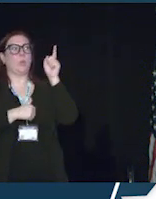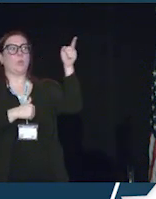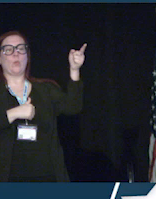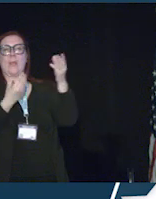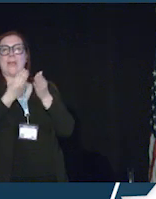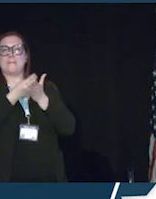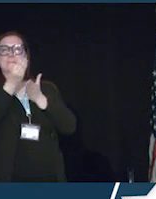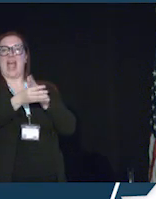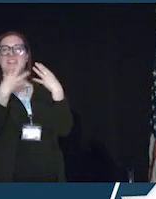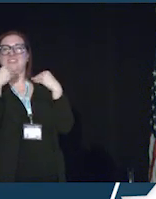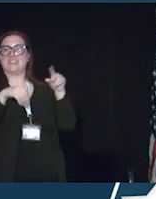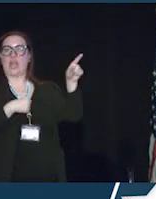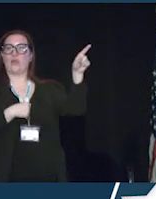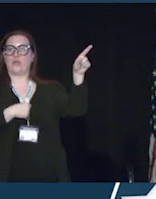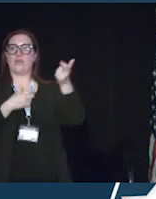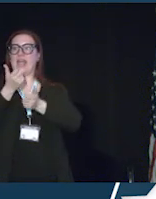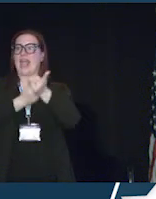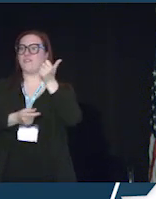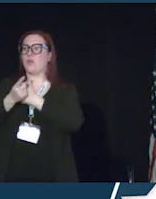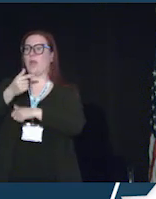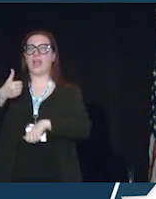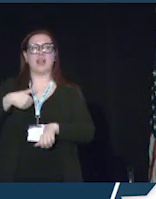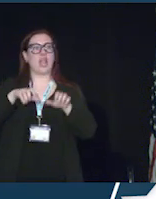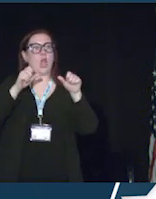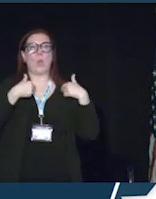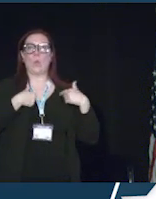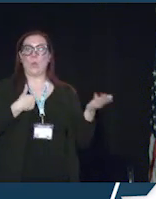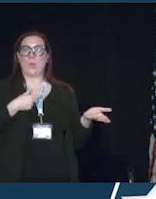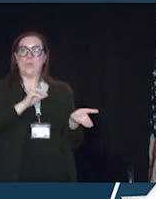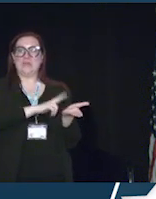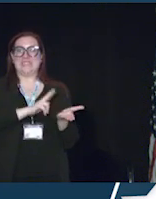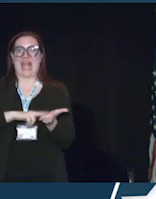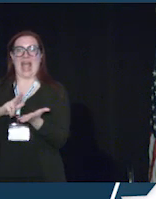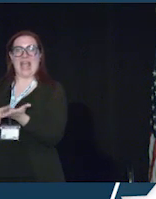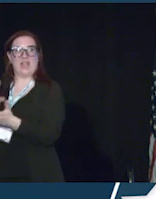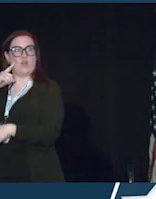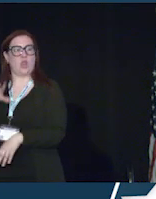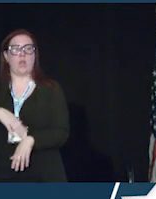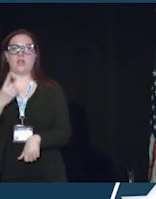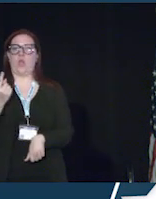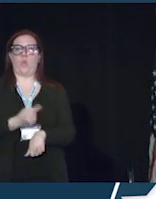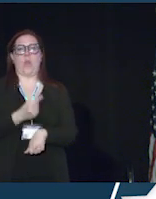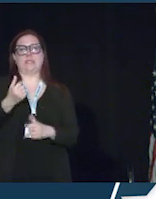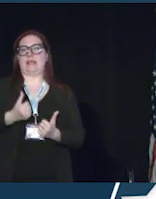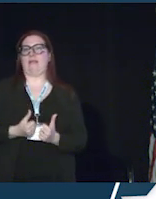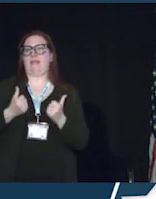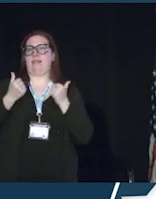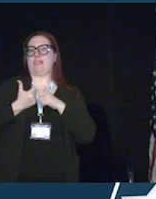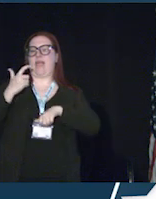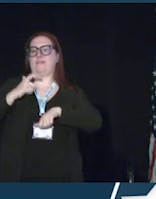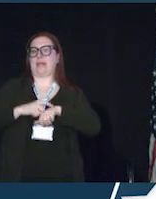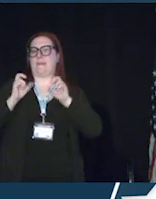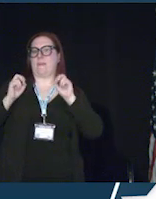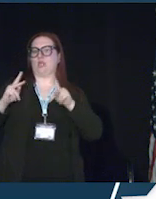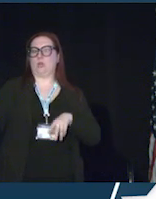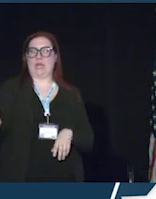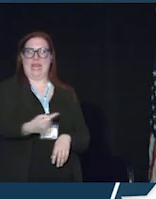outside. Everybody here is going to sign it for you. This is a once-in-a-lifetime opportunity,